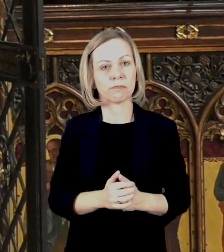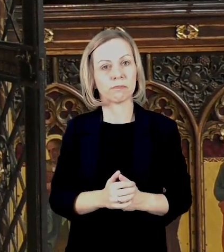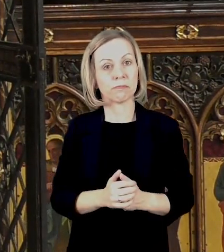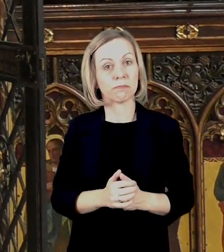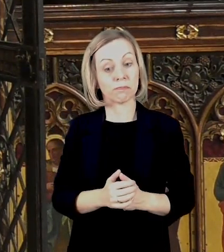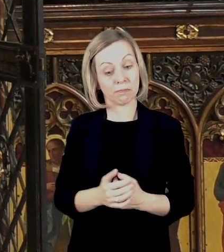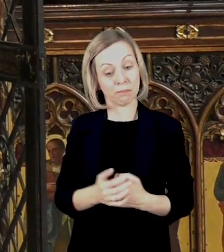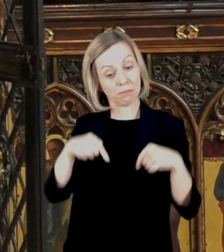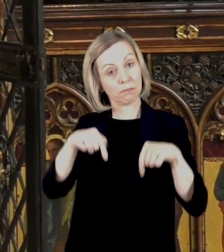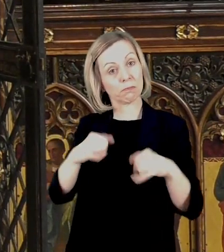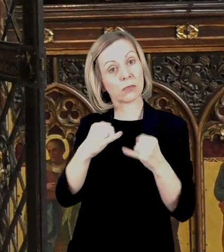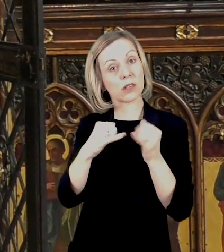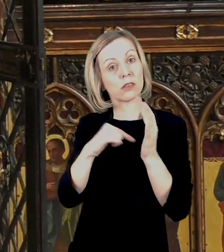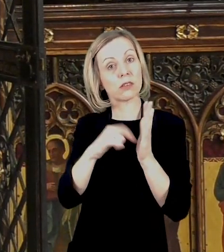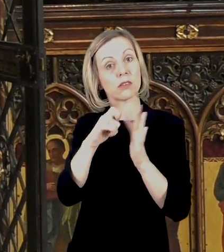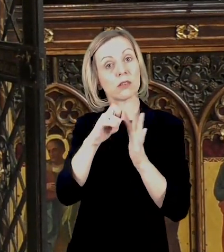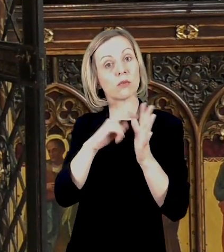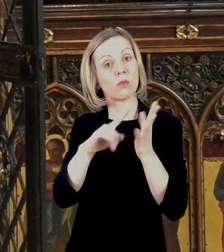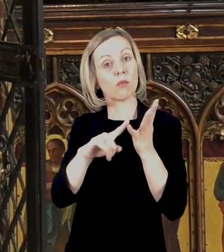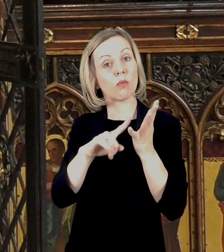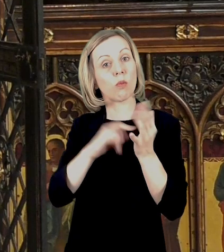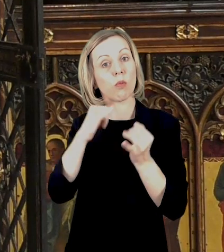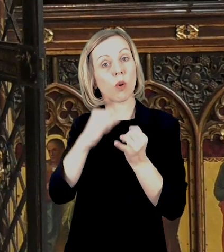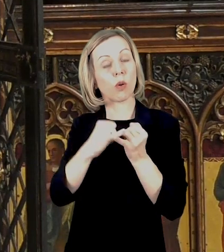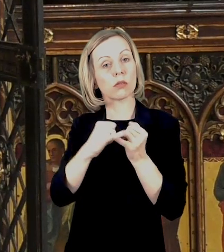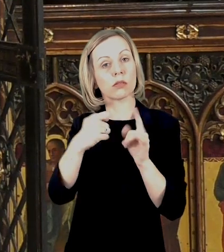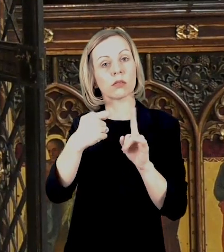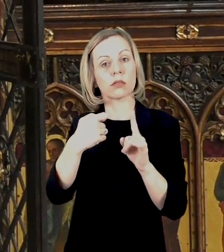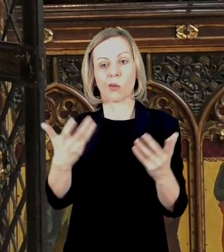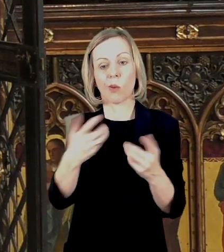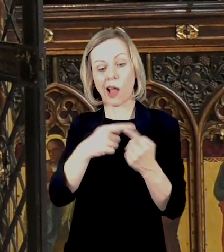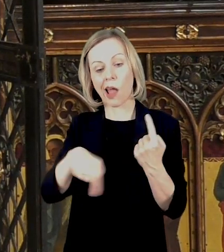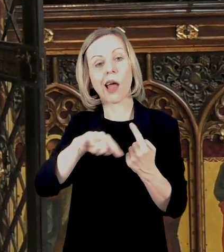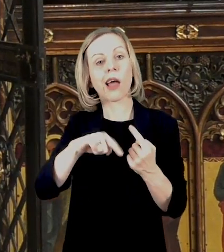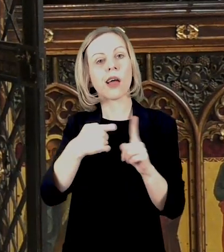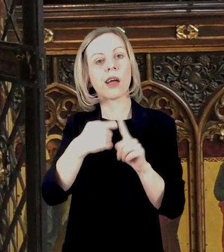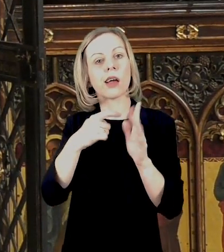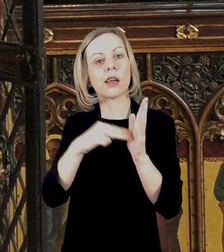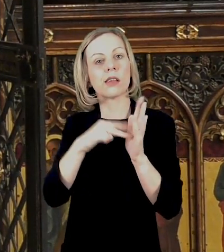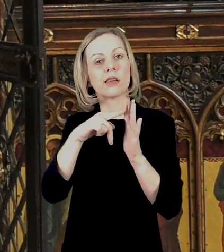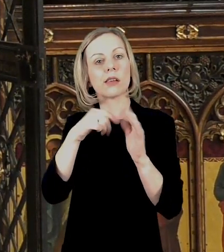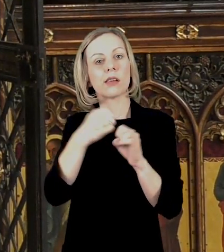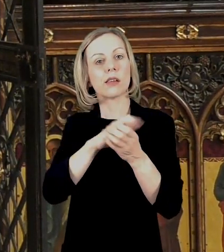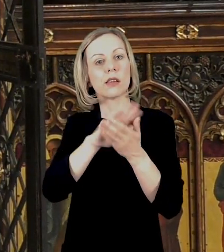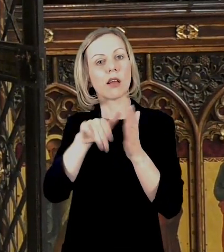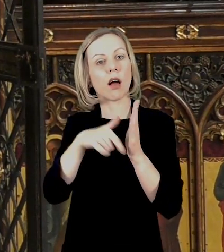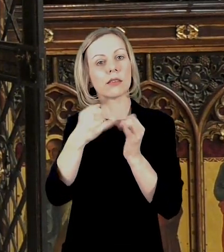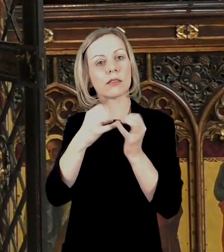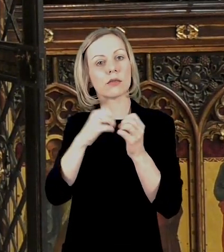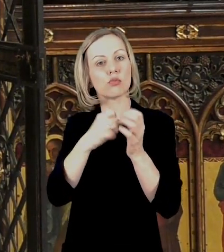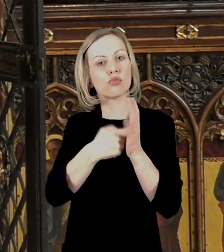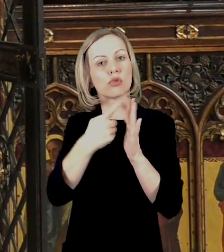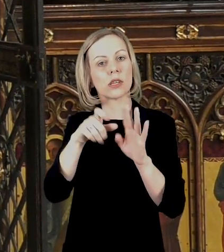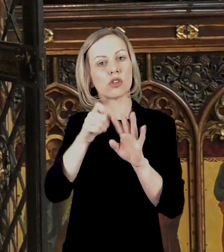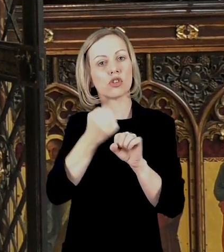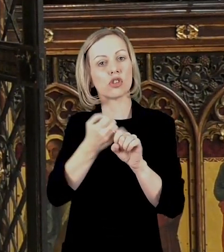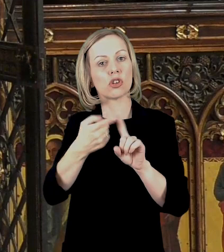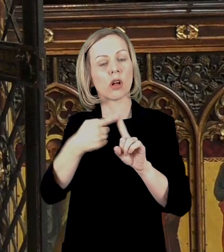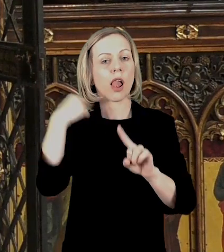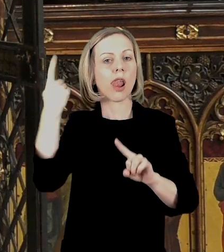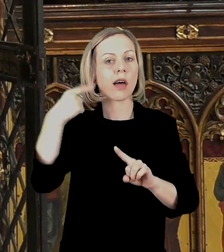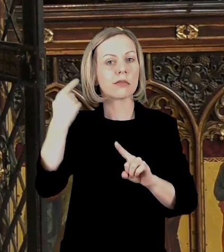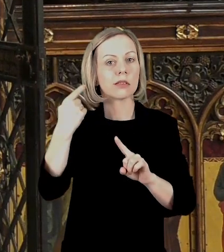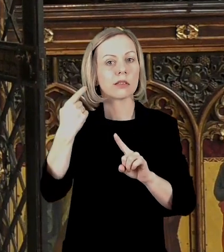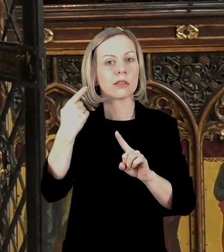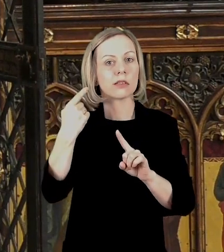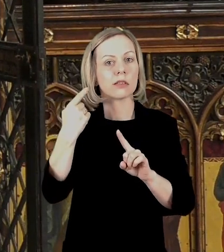Welcome to St. Paul's Knightsbridge, a parish church in London tucked just behind the back wall of Buckingham Palace, and